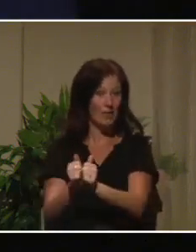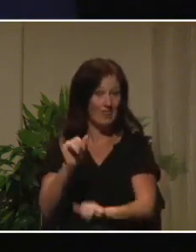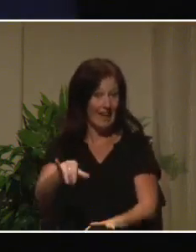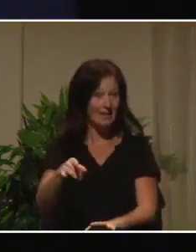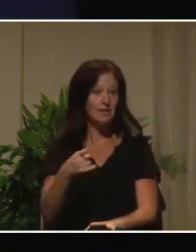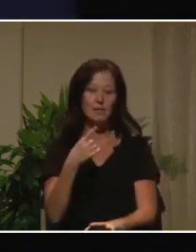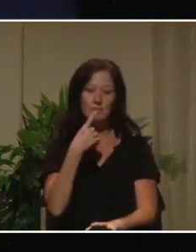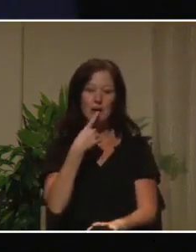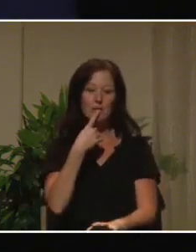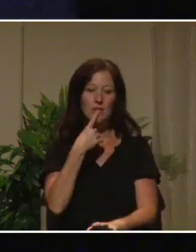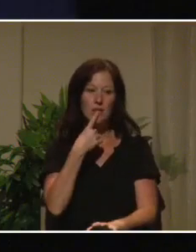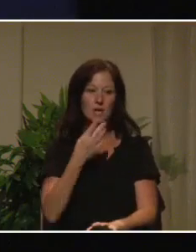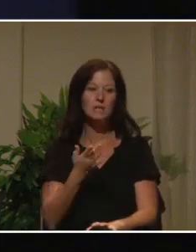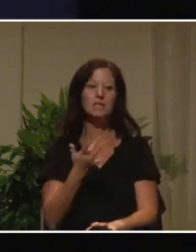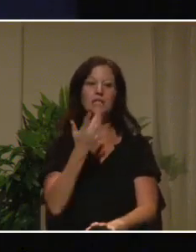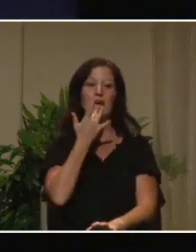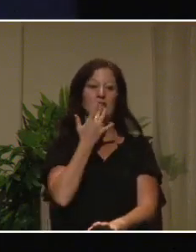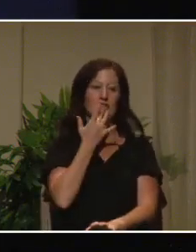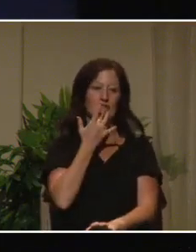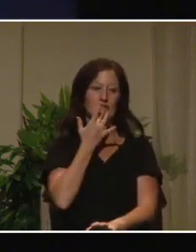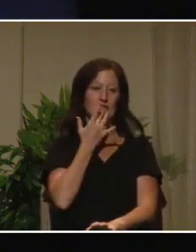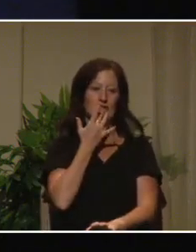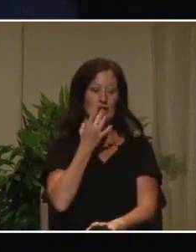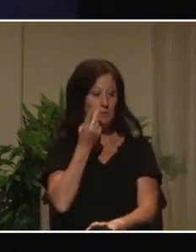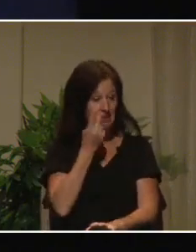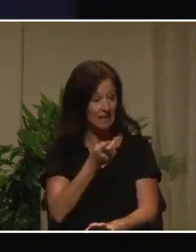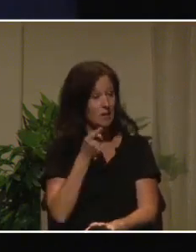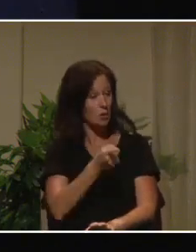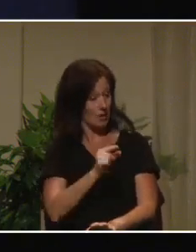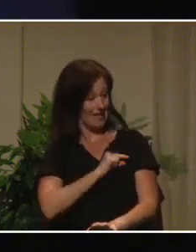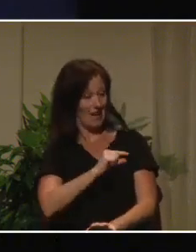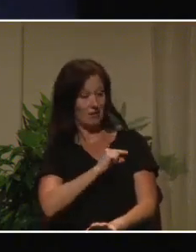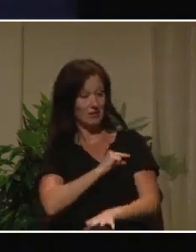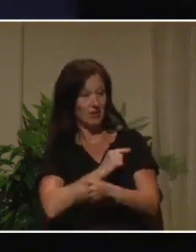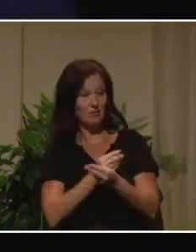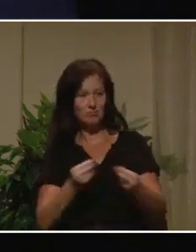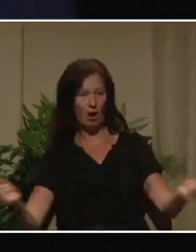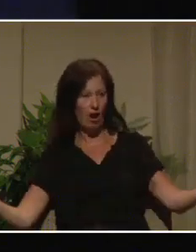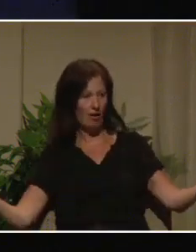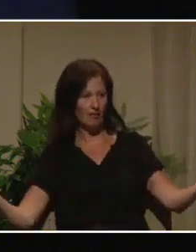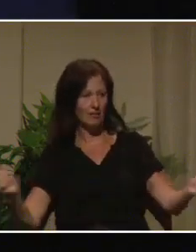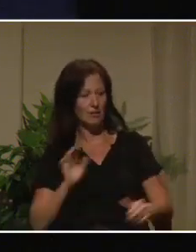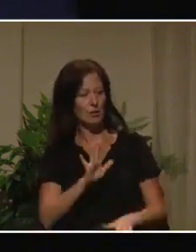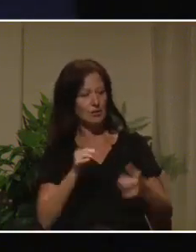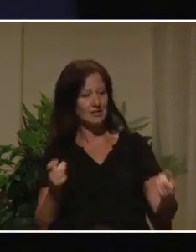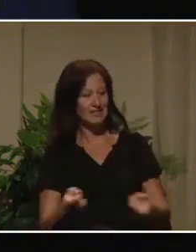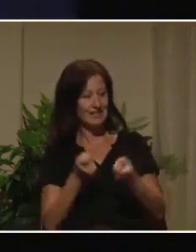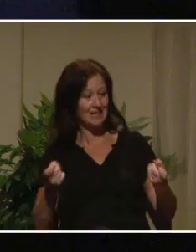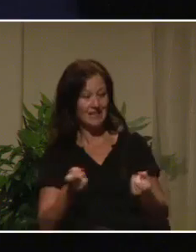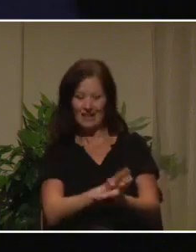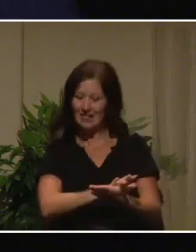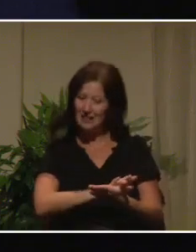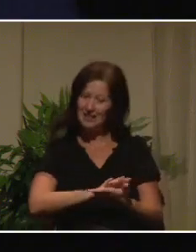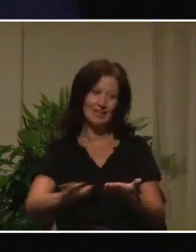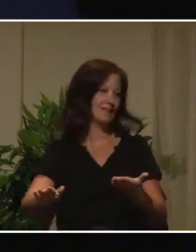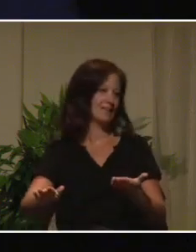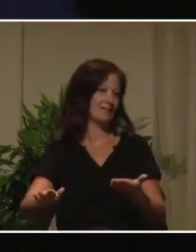said, "See, this has touched your lips. Your guilt is taken away, and your sin is atoned for."